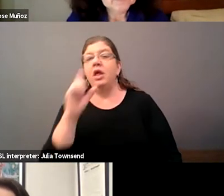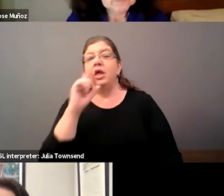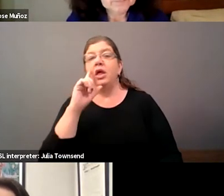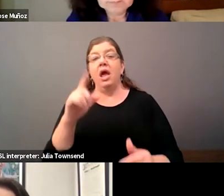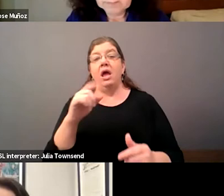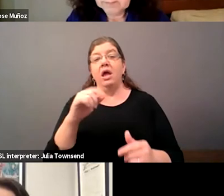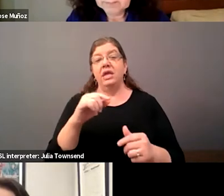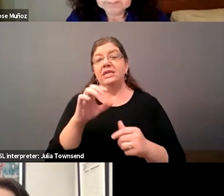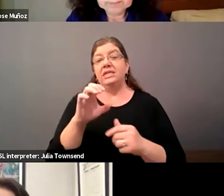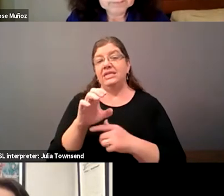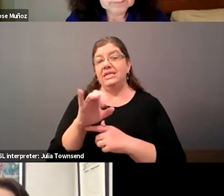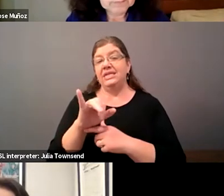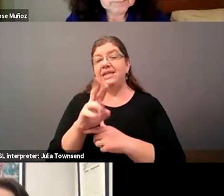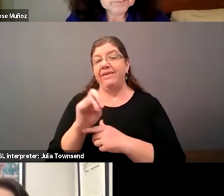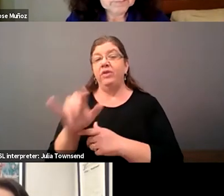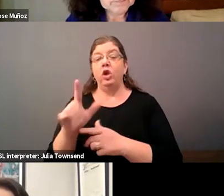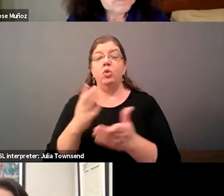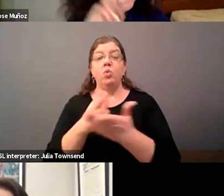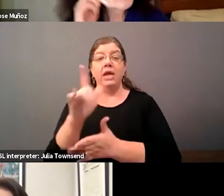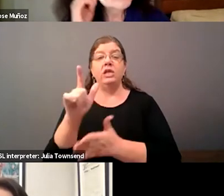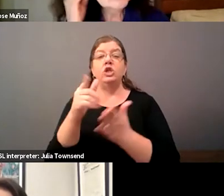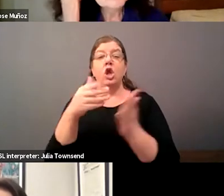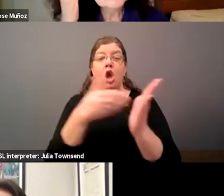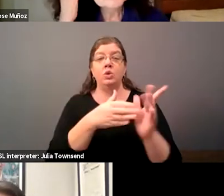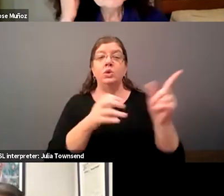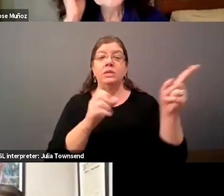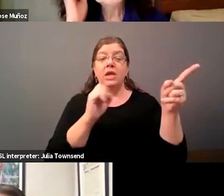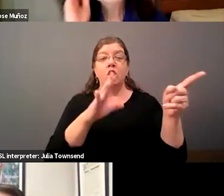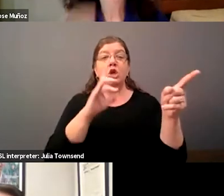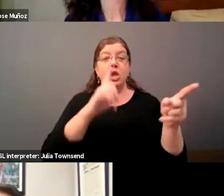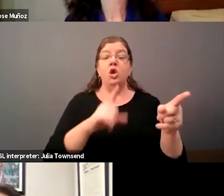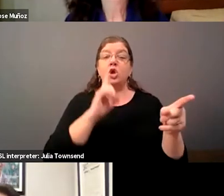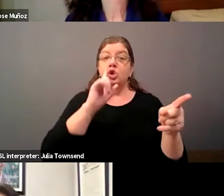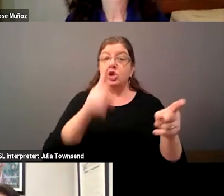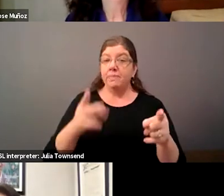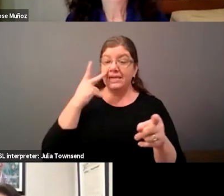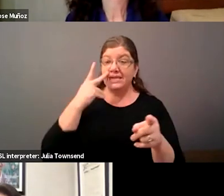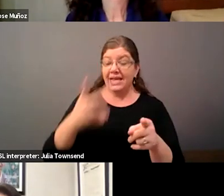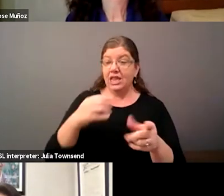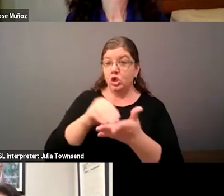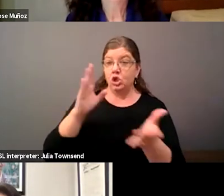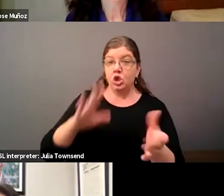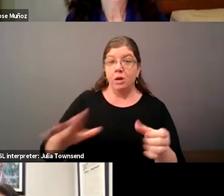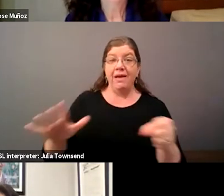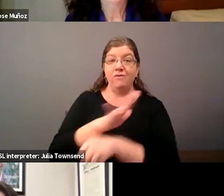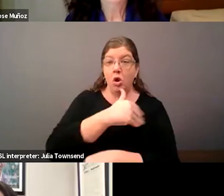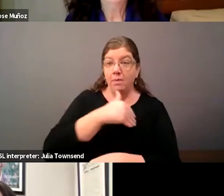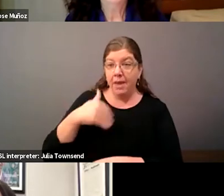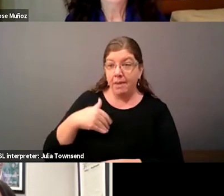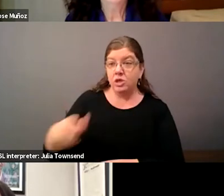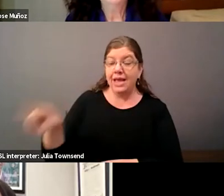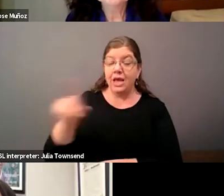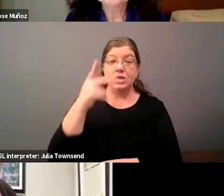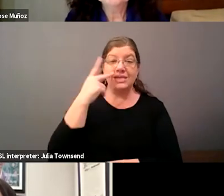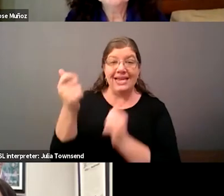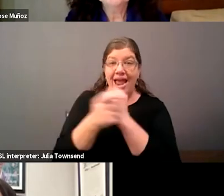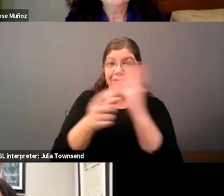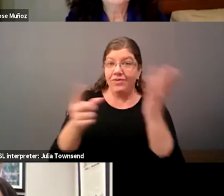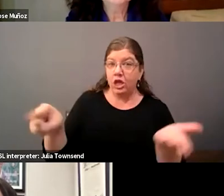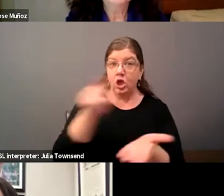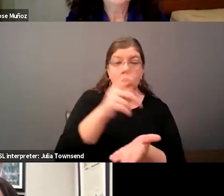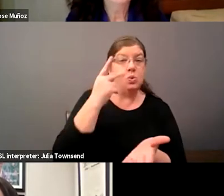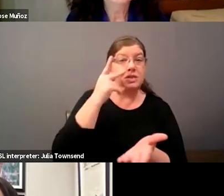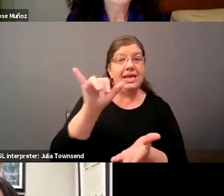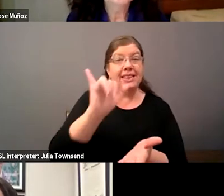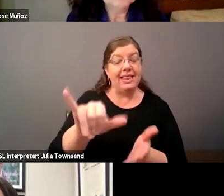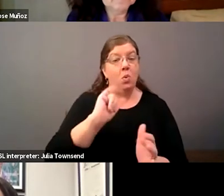to go there you will find that you're shorting them they should be full members they should be seeing everything that you see that's going to make us as